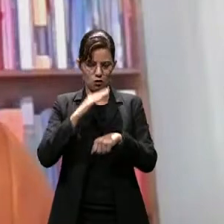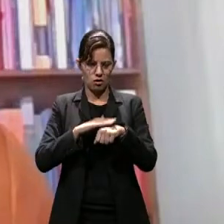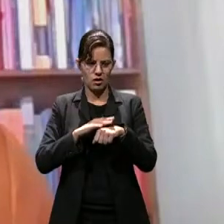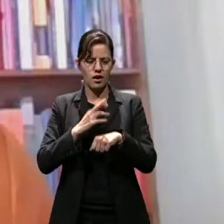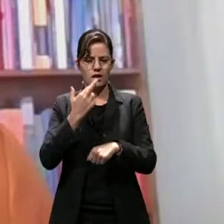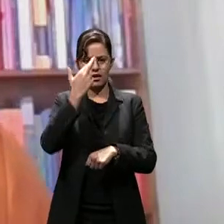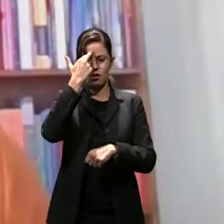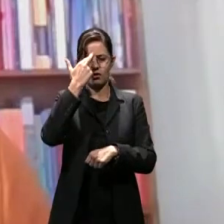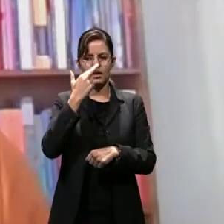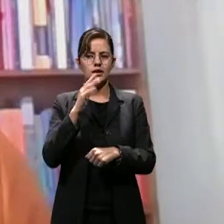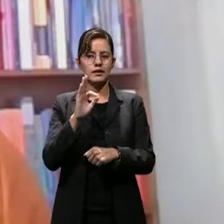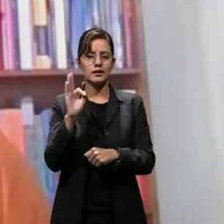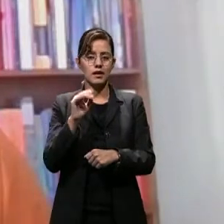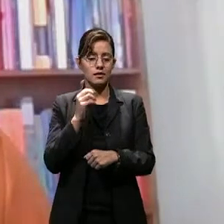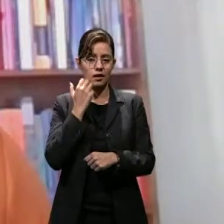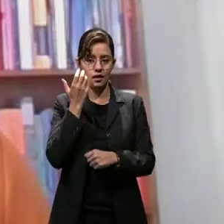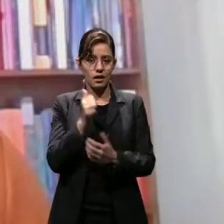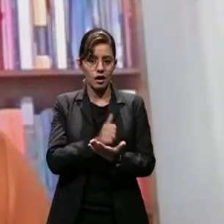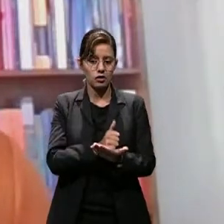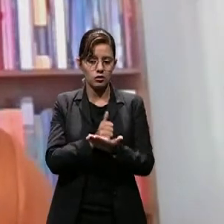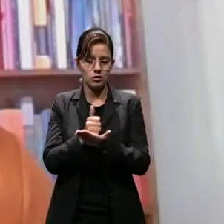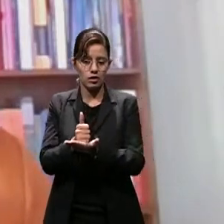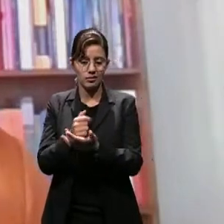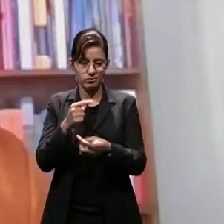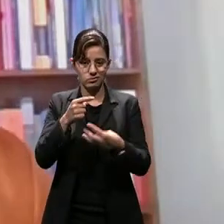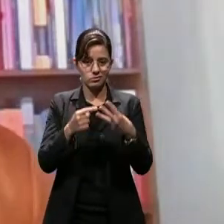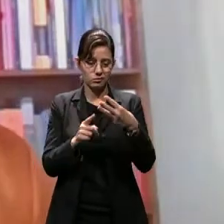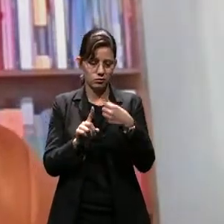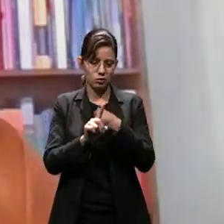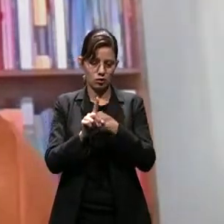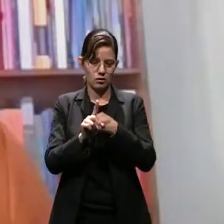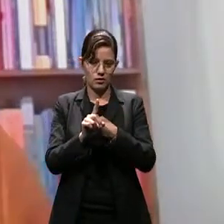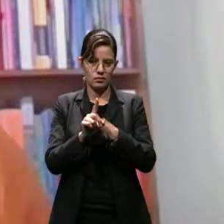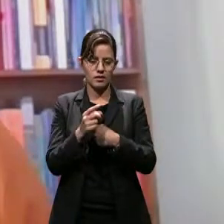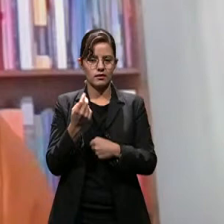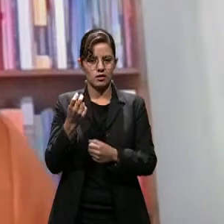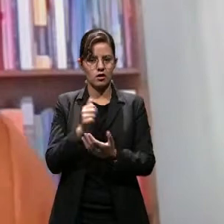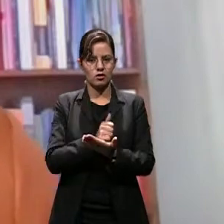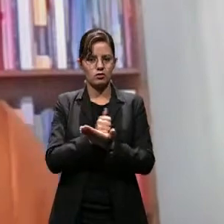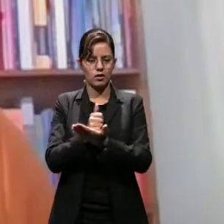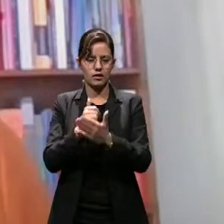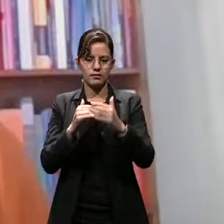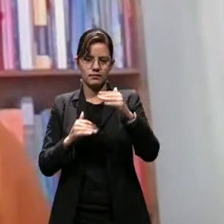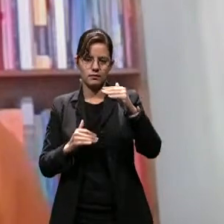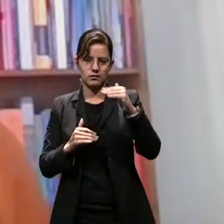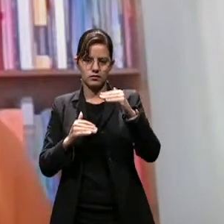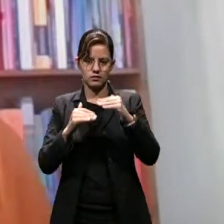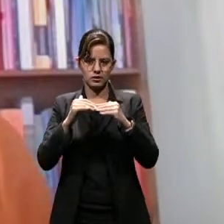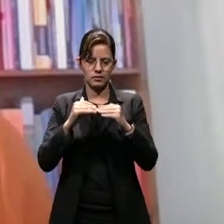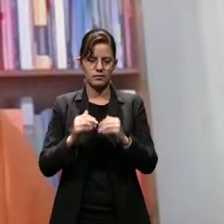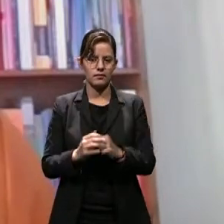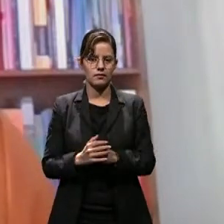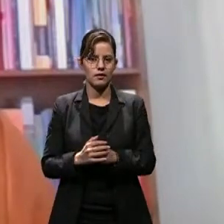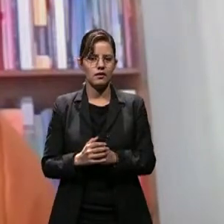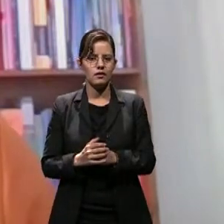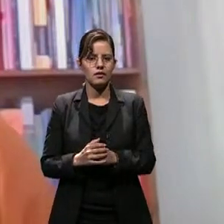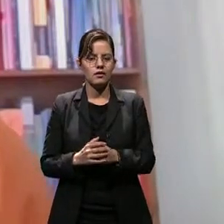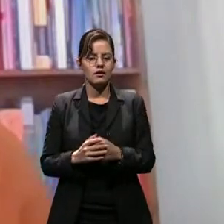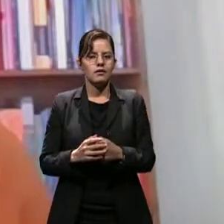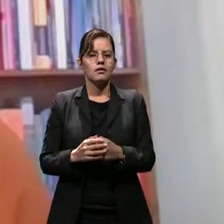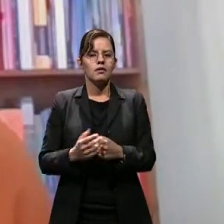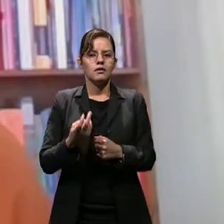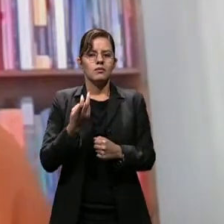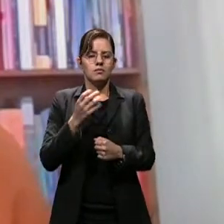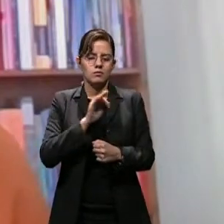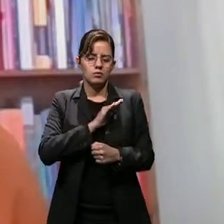mind when we want to implement actions to close gaps and to face this